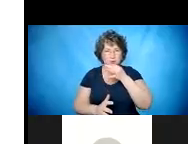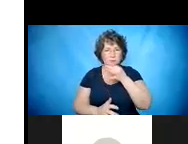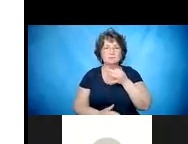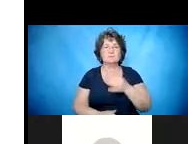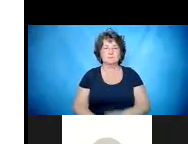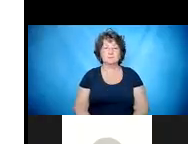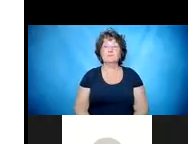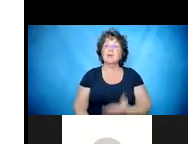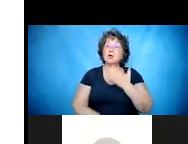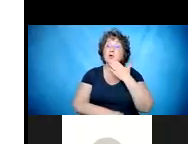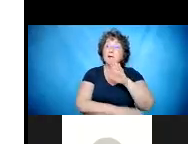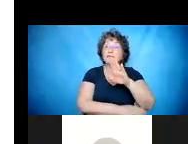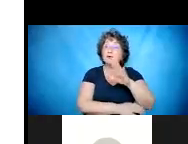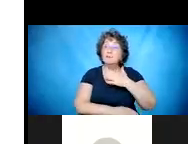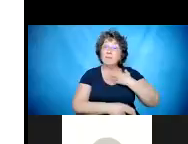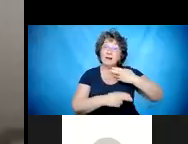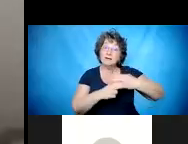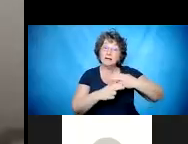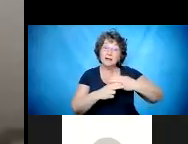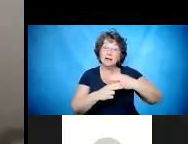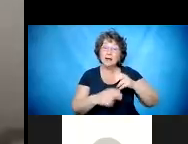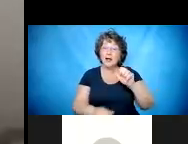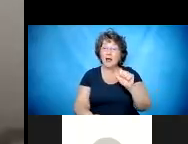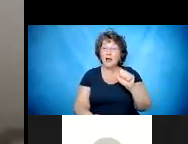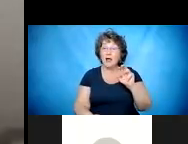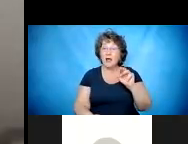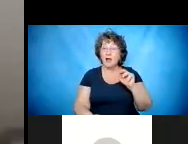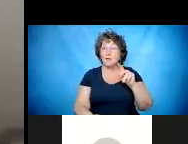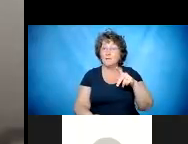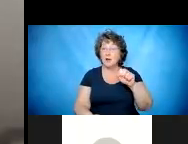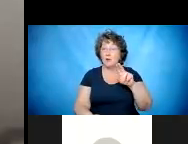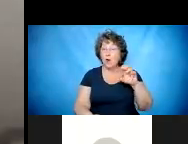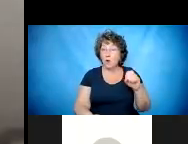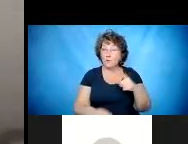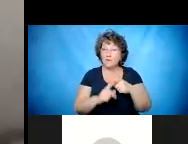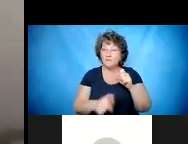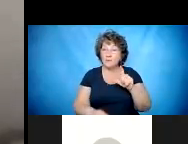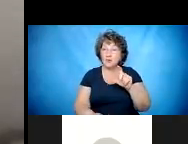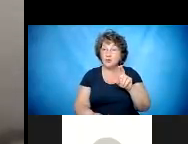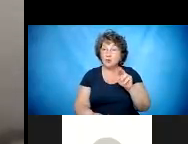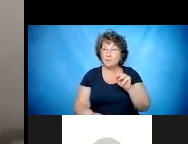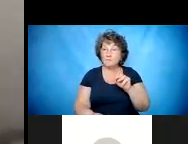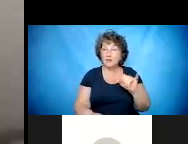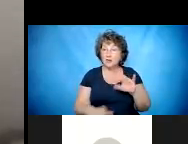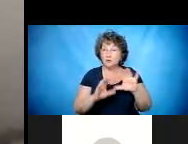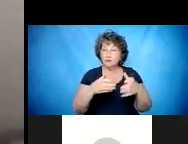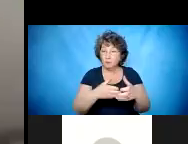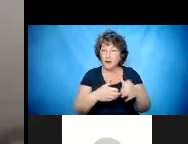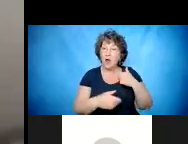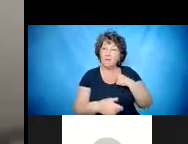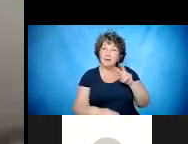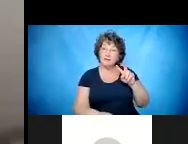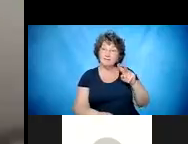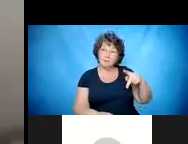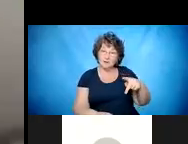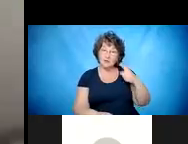Good afternoon. My name is Amparo Ceja, and I'm from the MUMI Group. I'm the Vice President of the